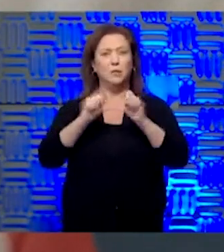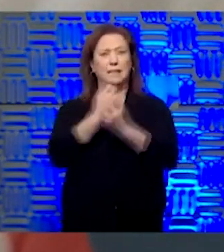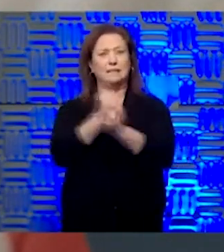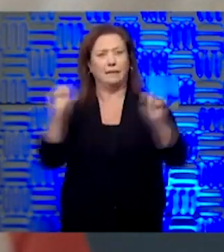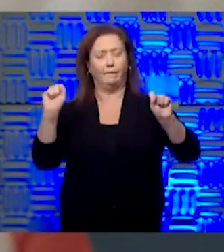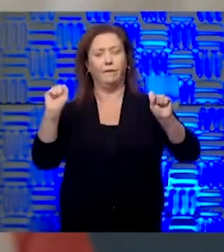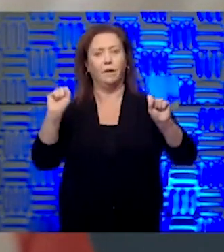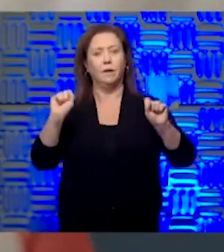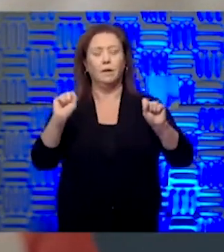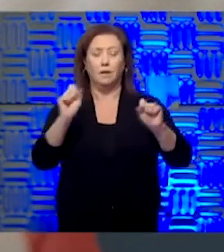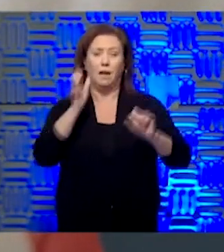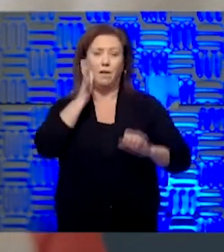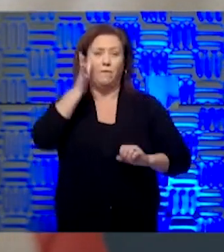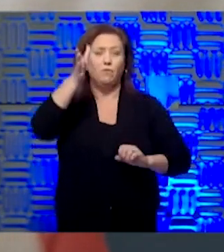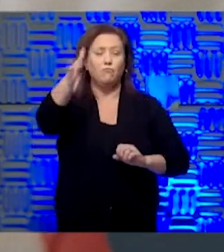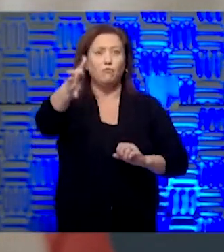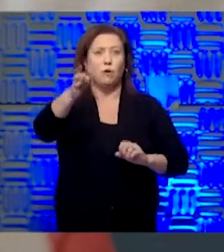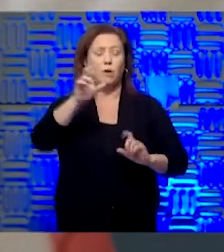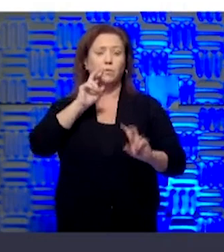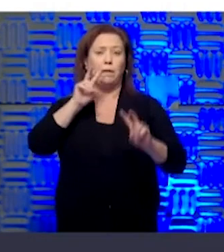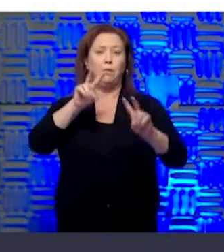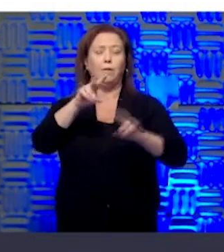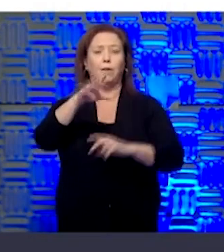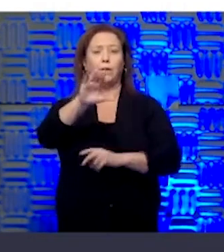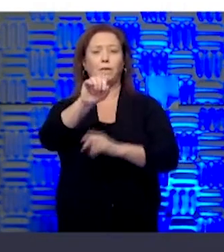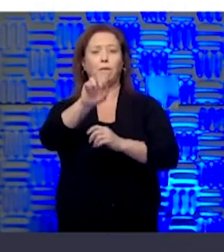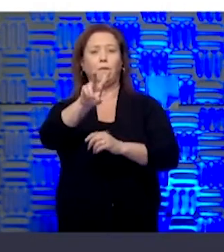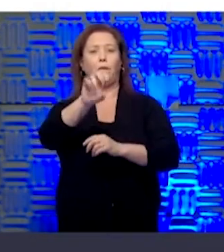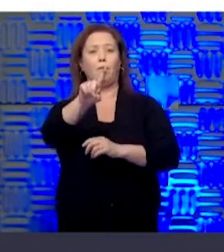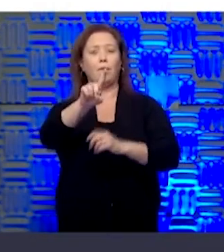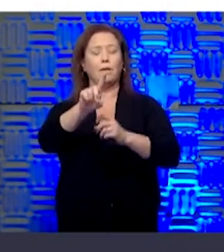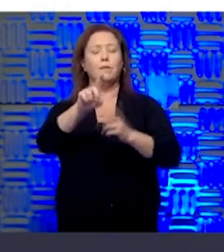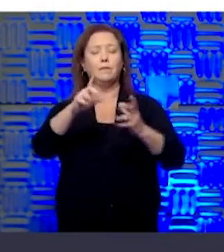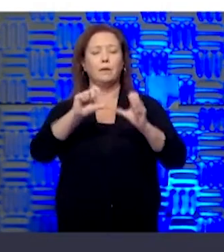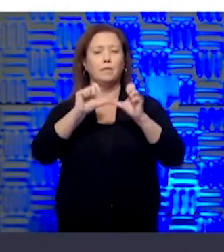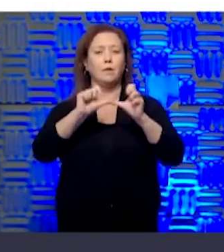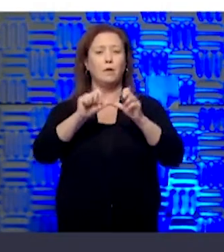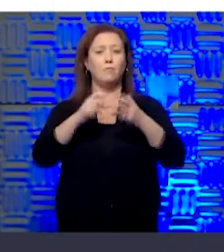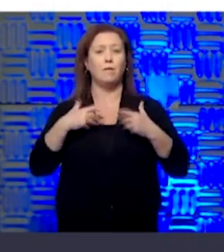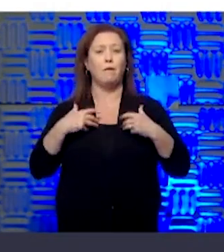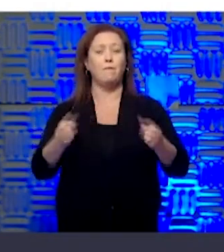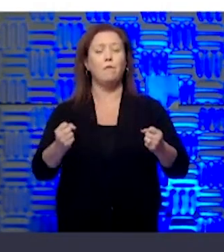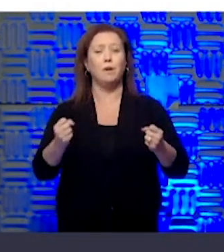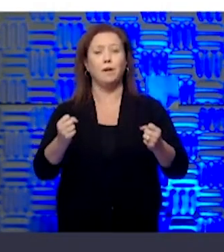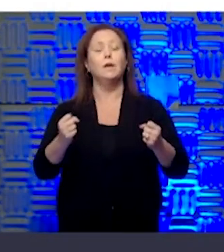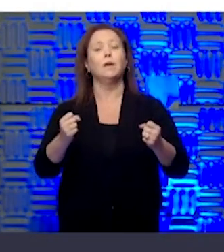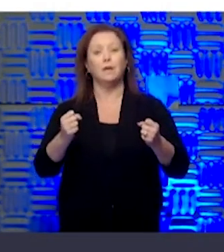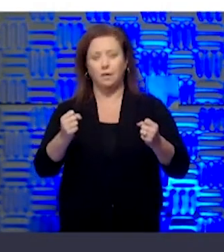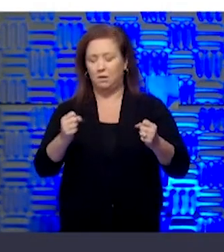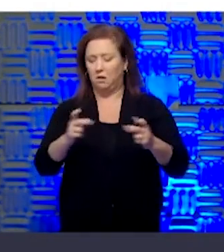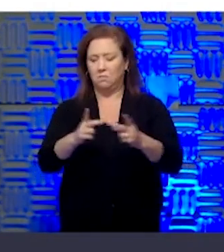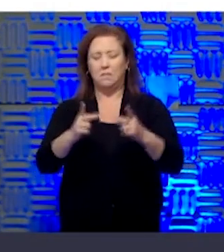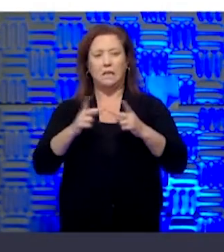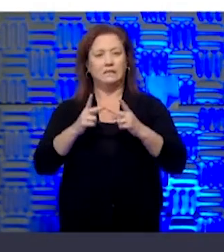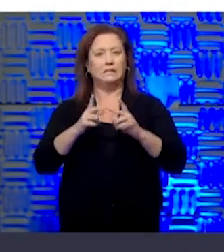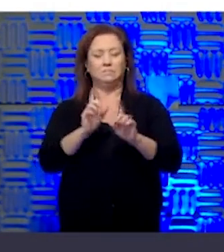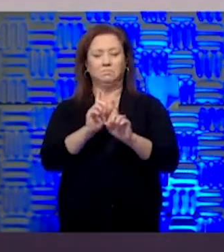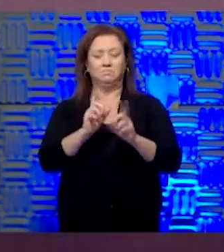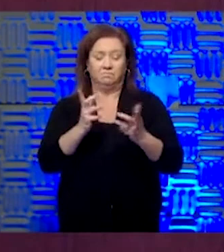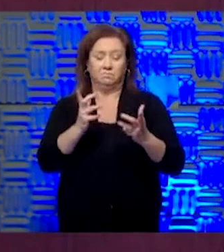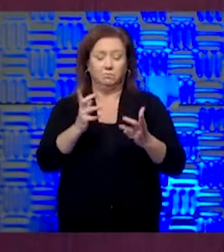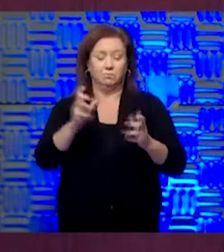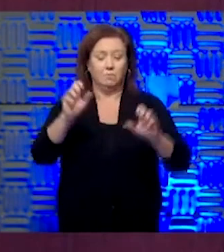long term, as we look at the COVID pandemic and our recovery from it, there is still a place to have physical distancing,